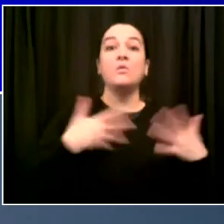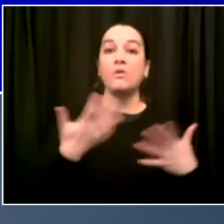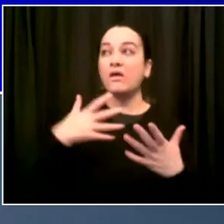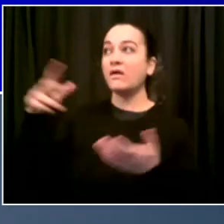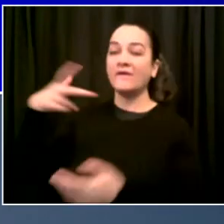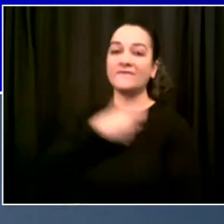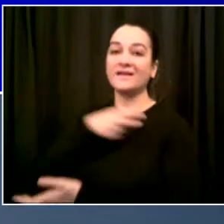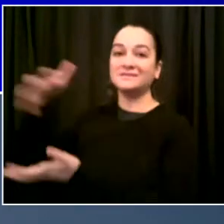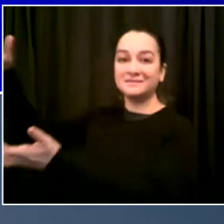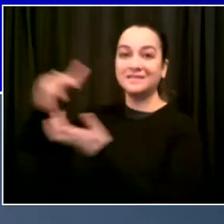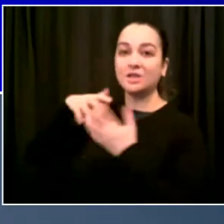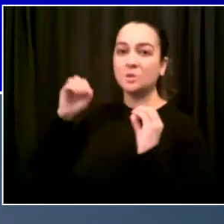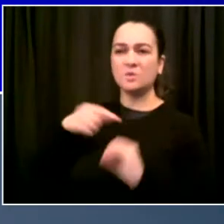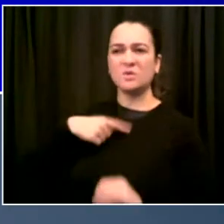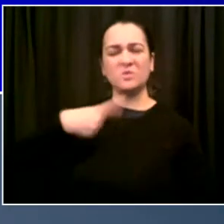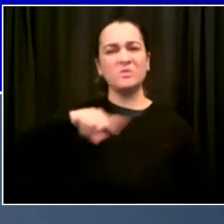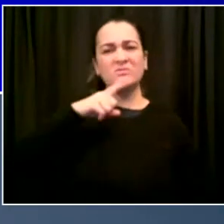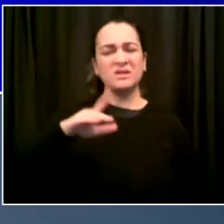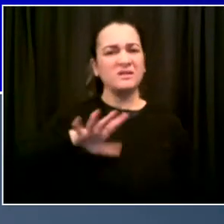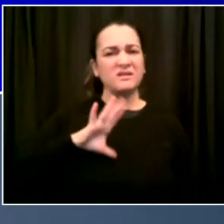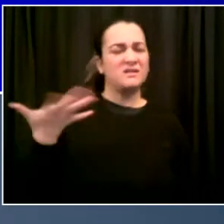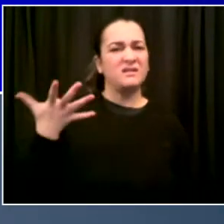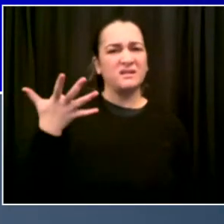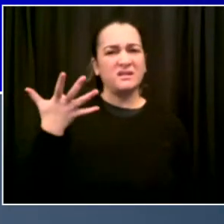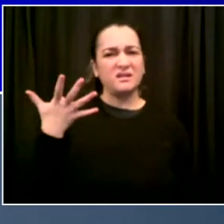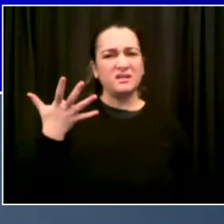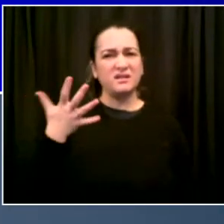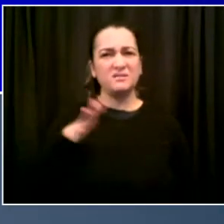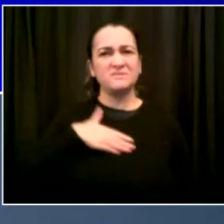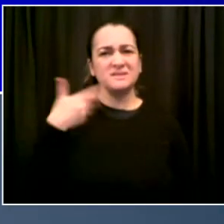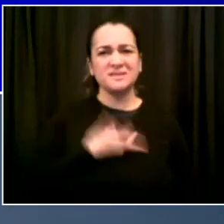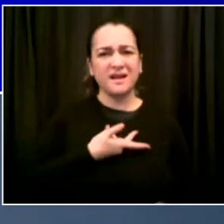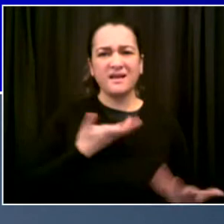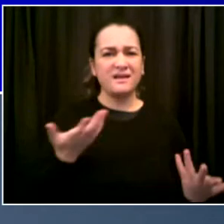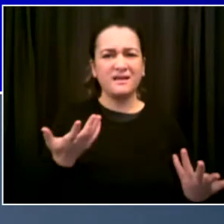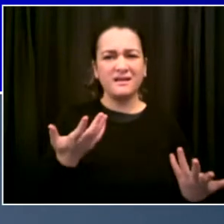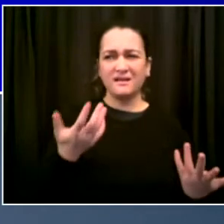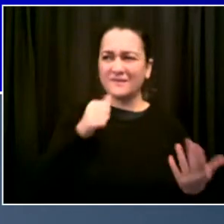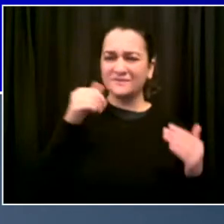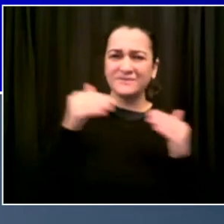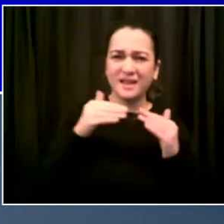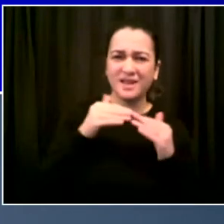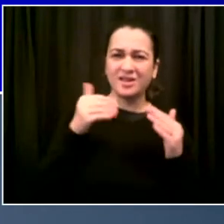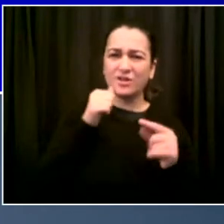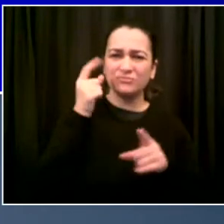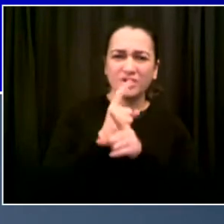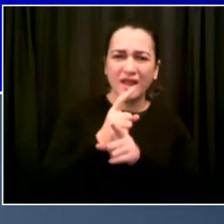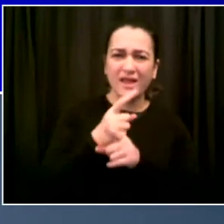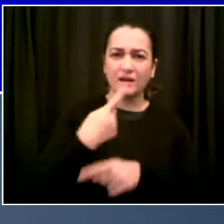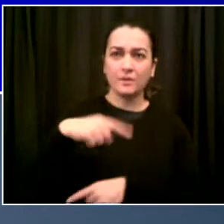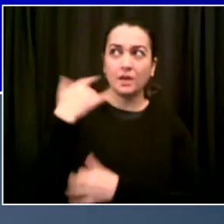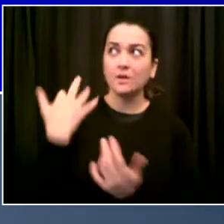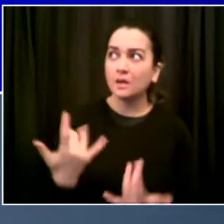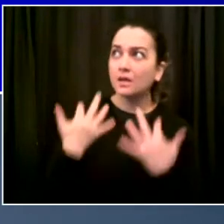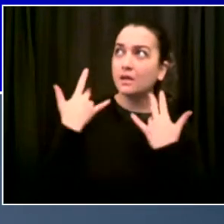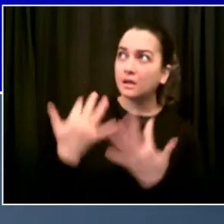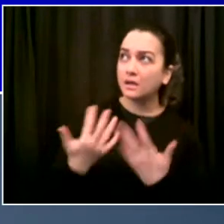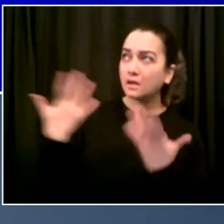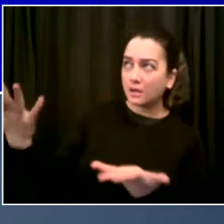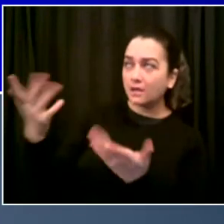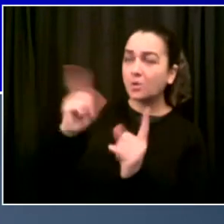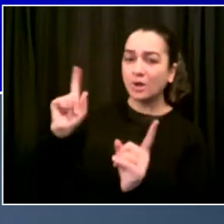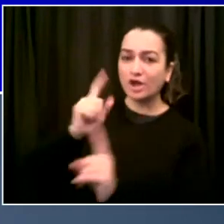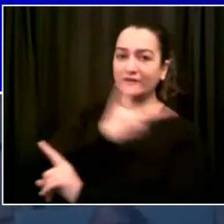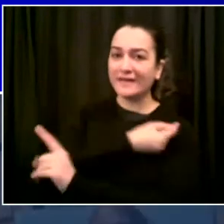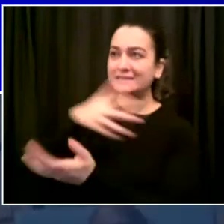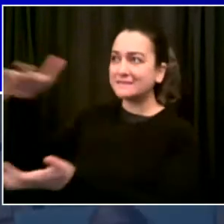with the vision I've been talking about these last few days since the State of the City on Thursday. I'm going to keep talking about how we build a recovery for all of us.